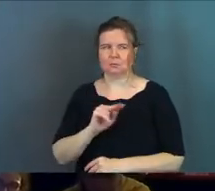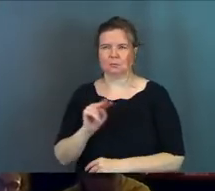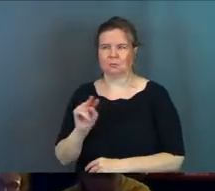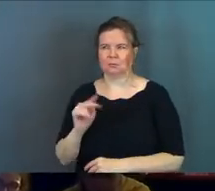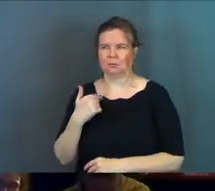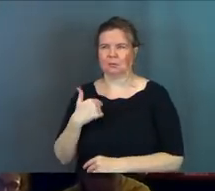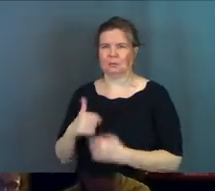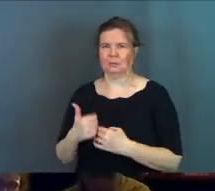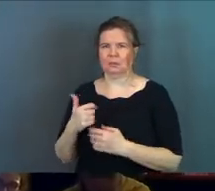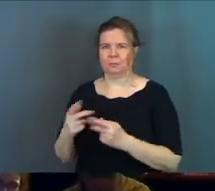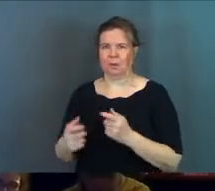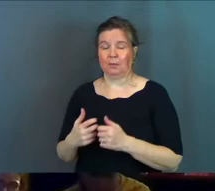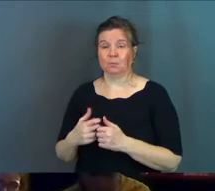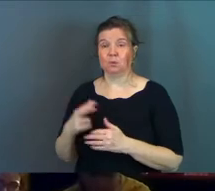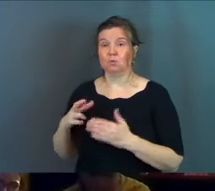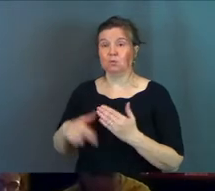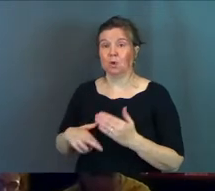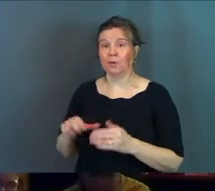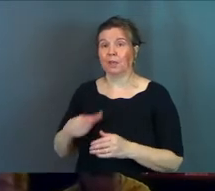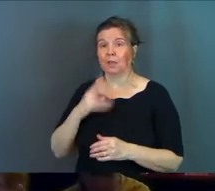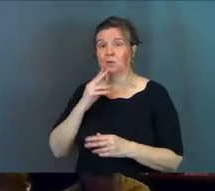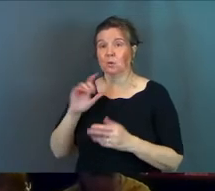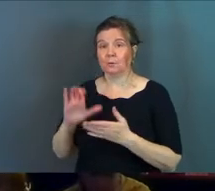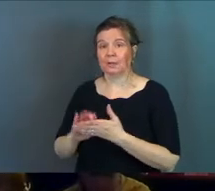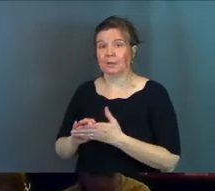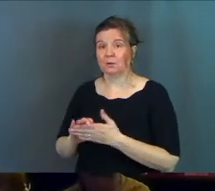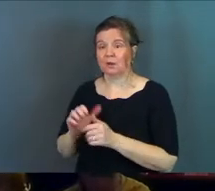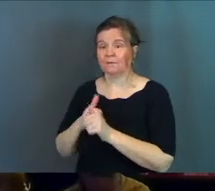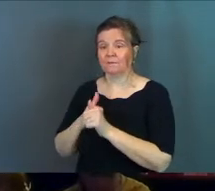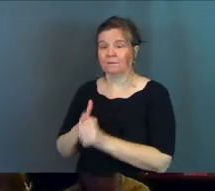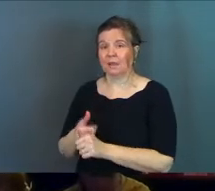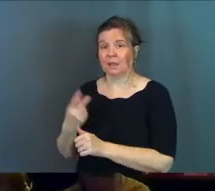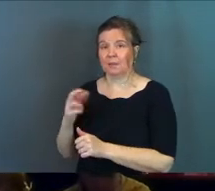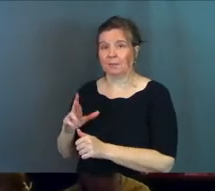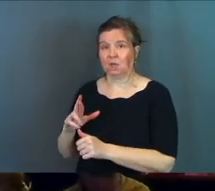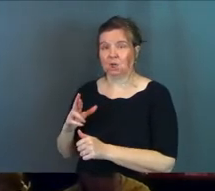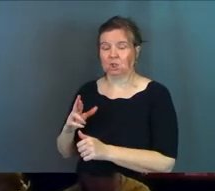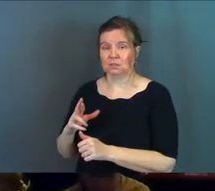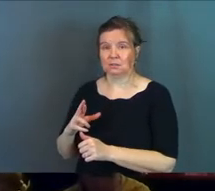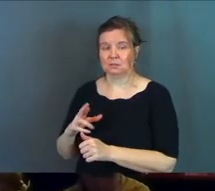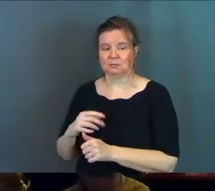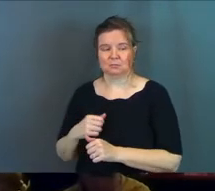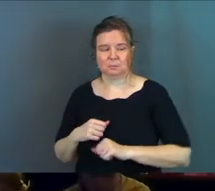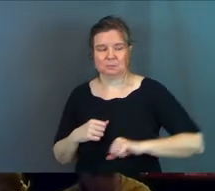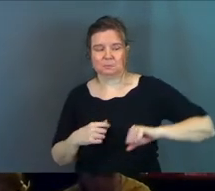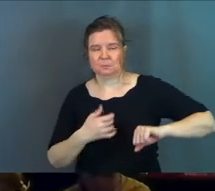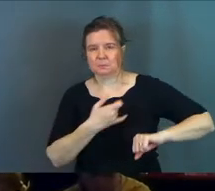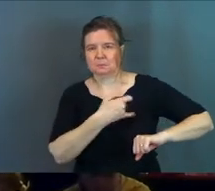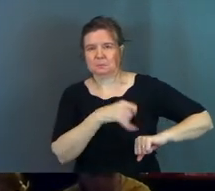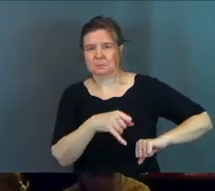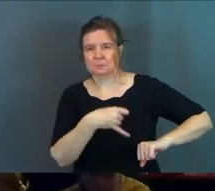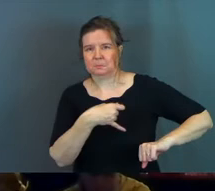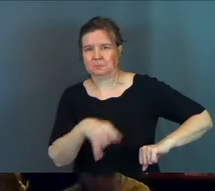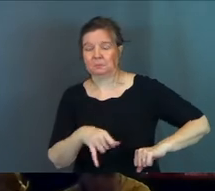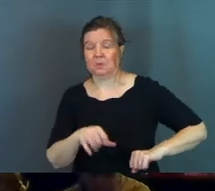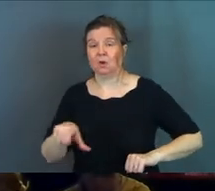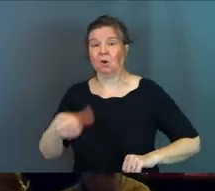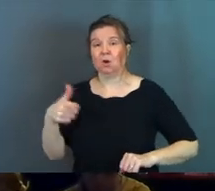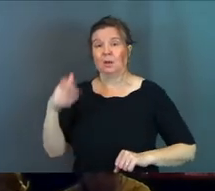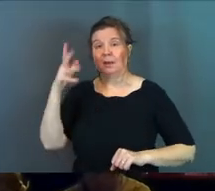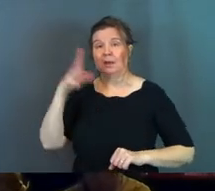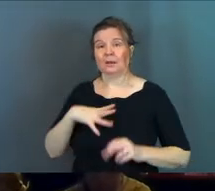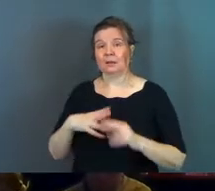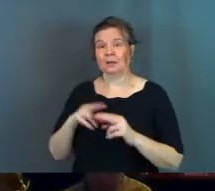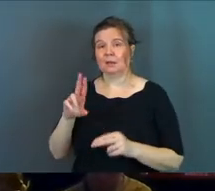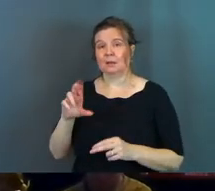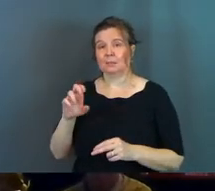dangerous problem. So as a result, verse 13, the other Jewish believers followed Peter's hypocrisy, and even Barnabas was led astray